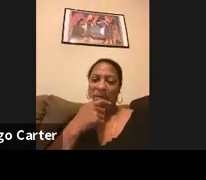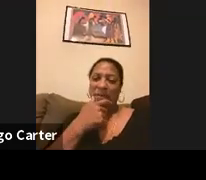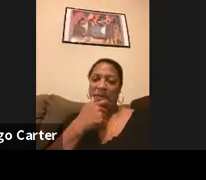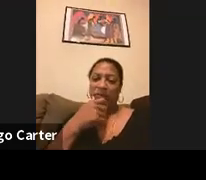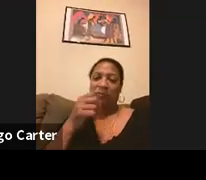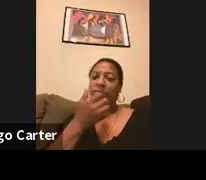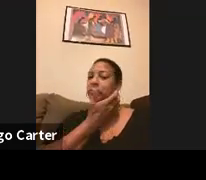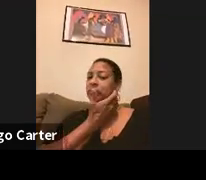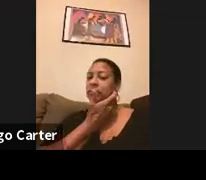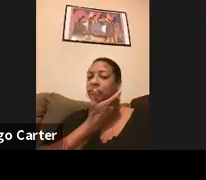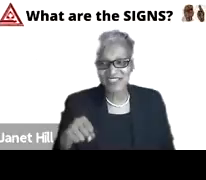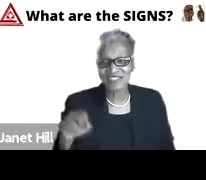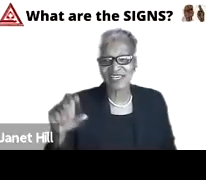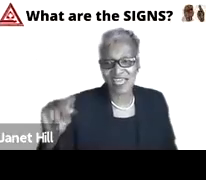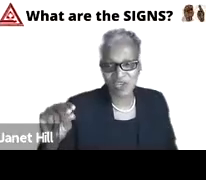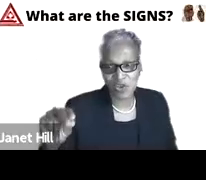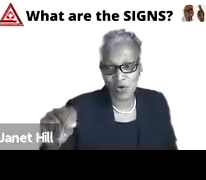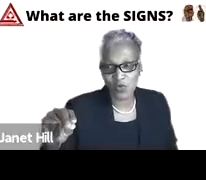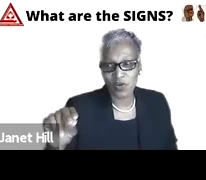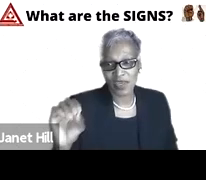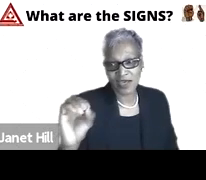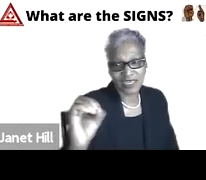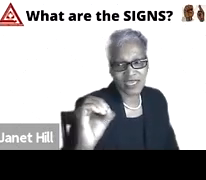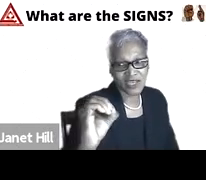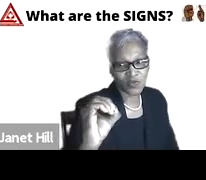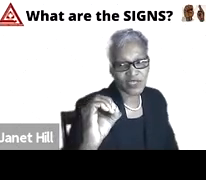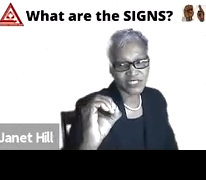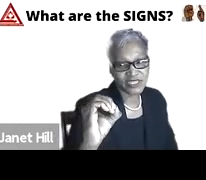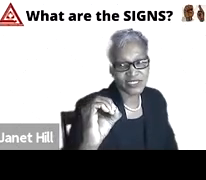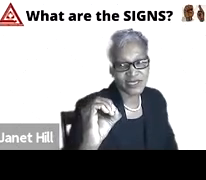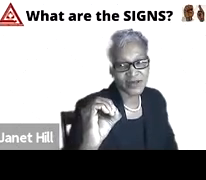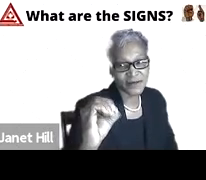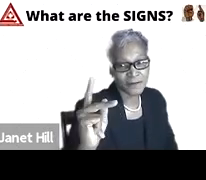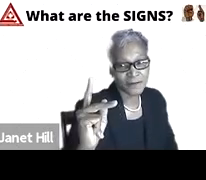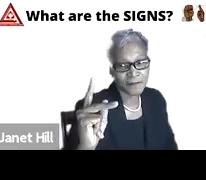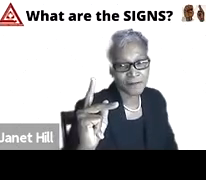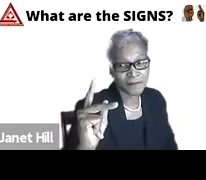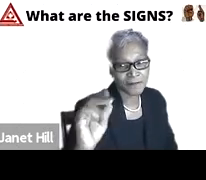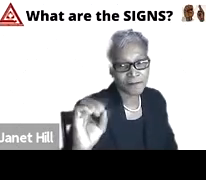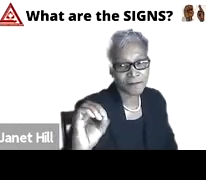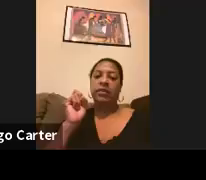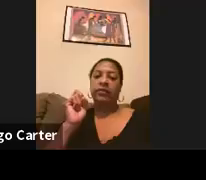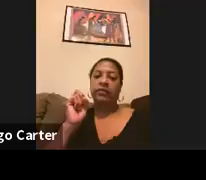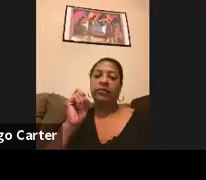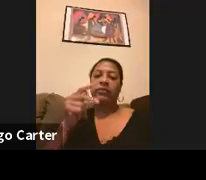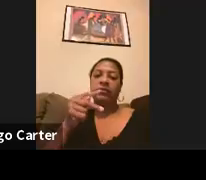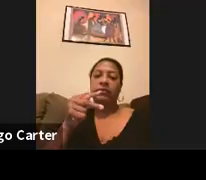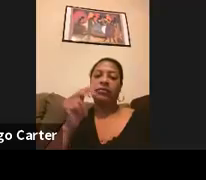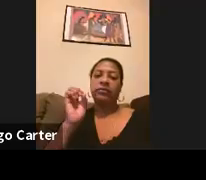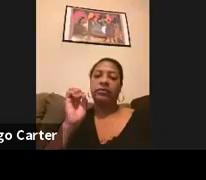And that's where we got it. Yes and no. Again, what is this? Okay.